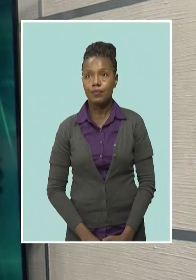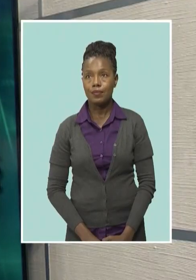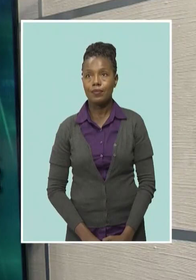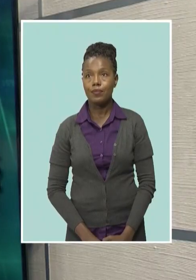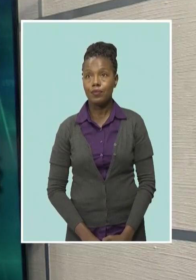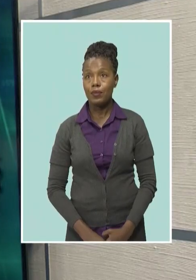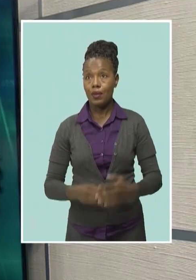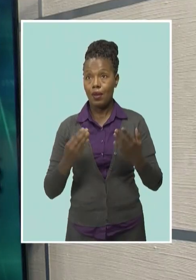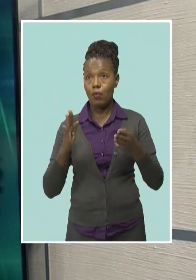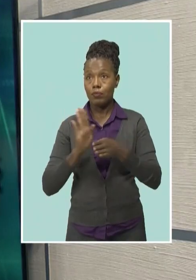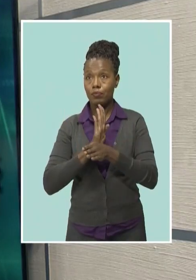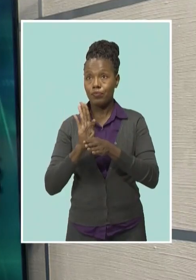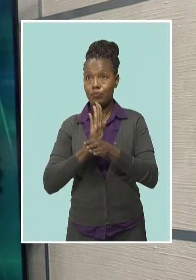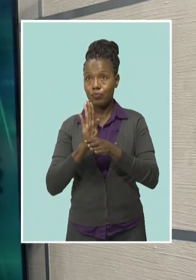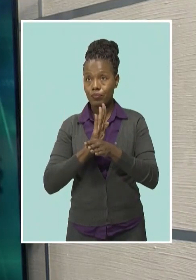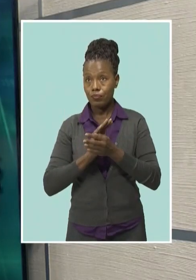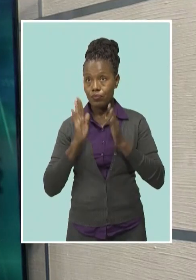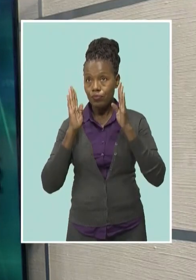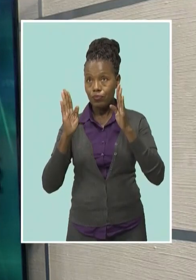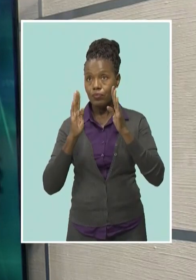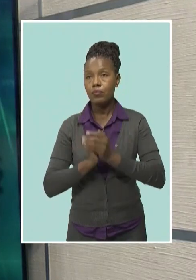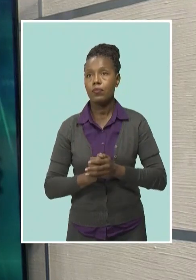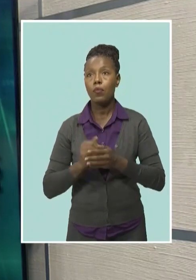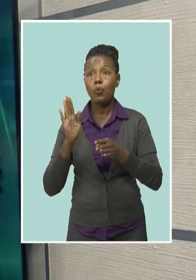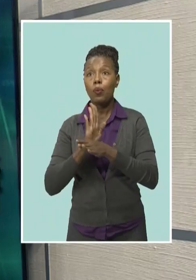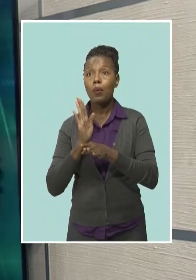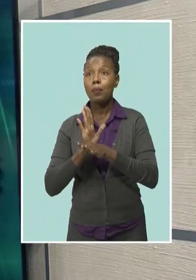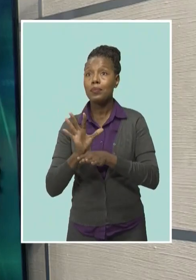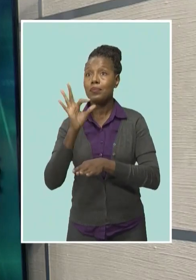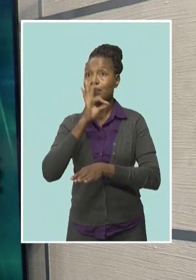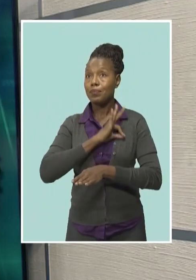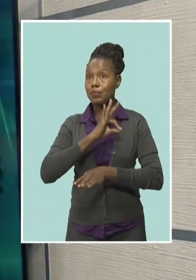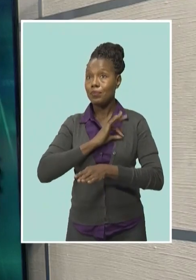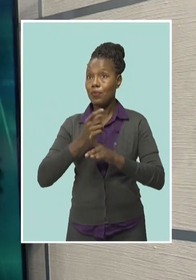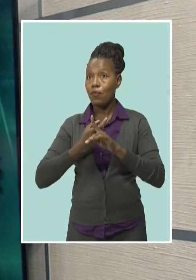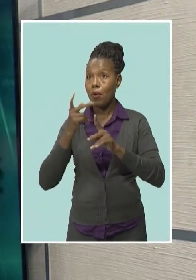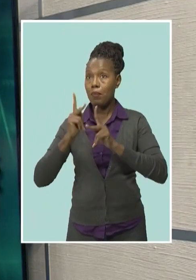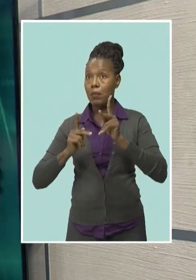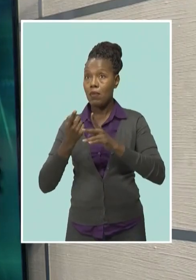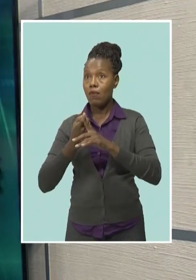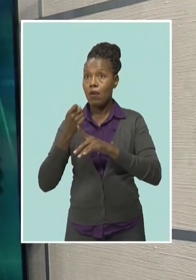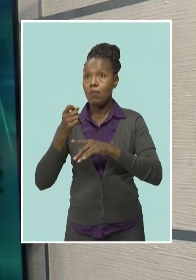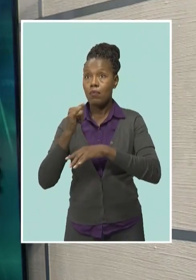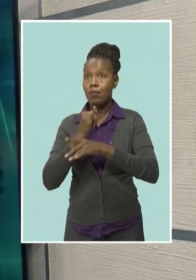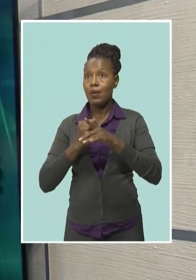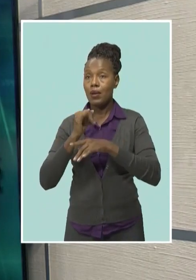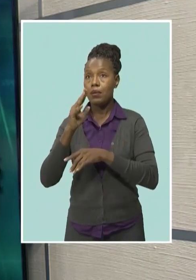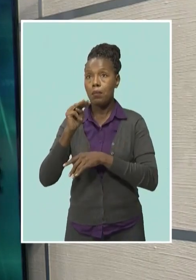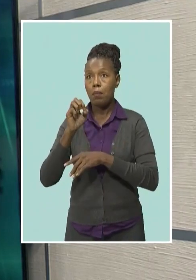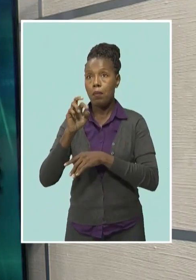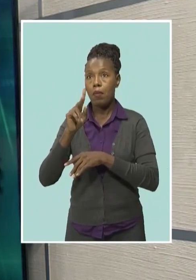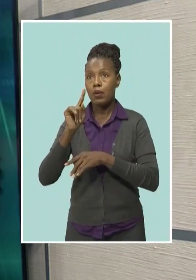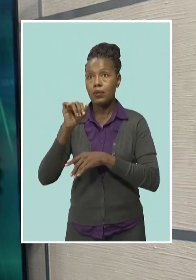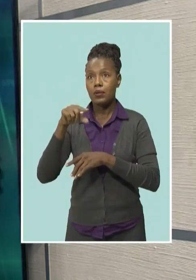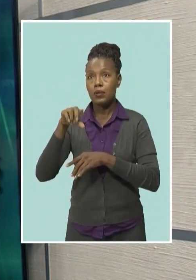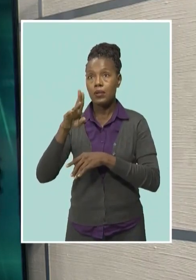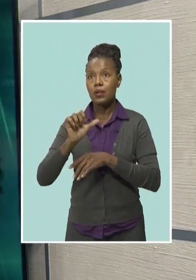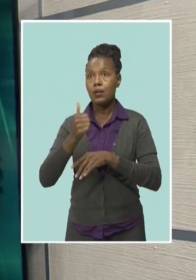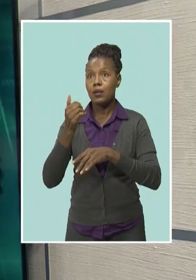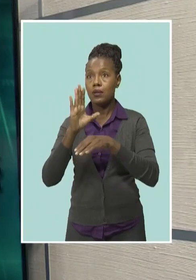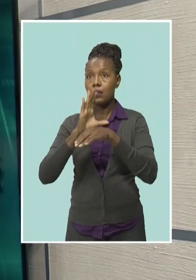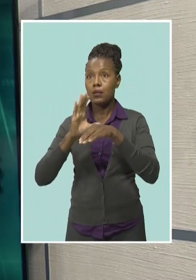Taking a look at business now, Barbados is expected to benefit from an influx of visitors from Martinique and other Caribbean destinations when the